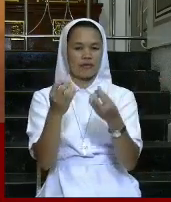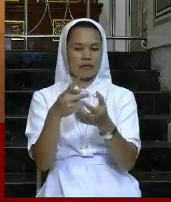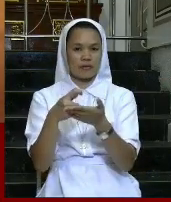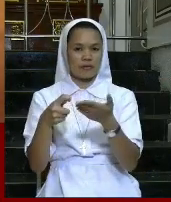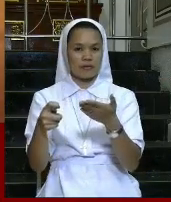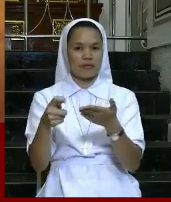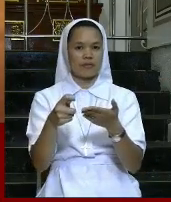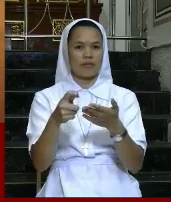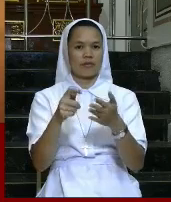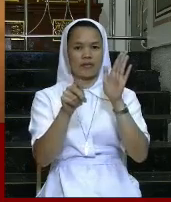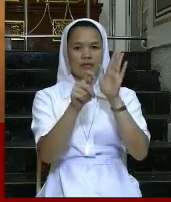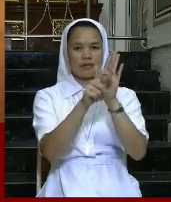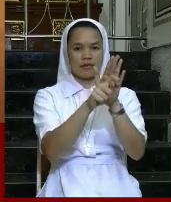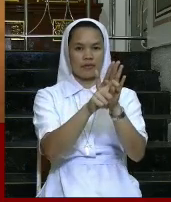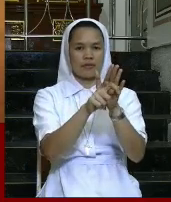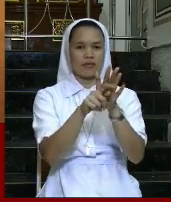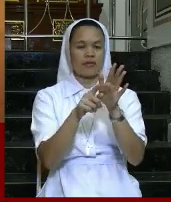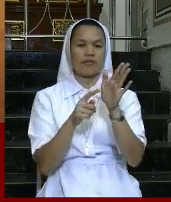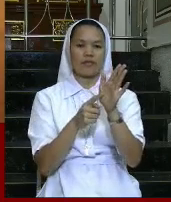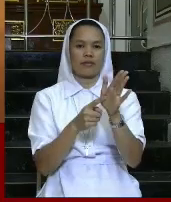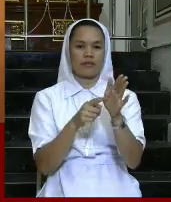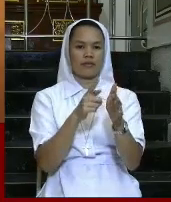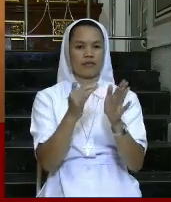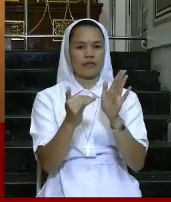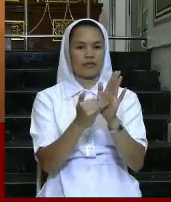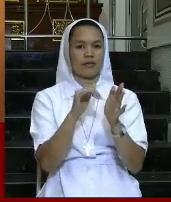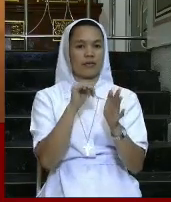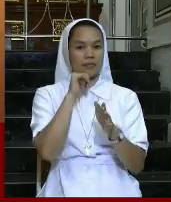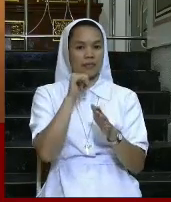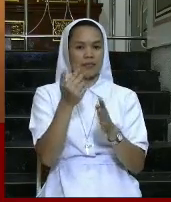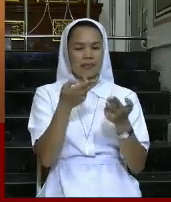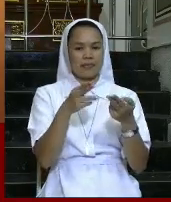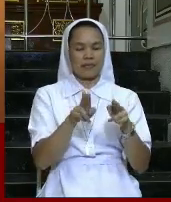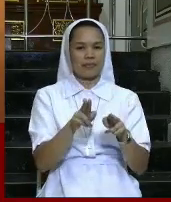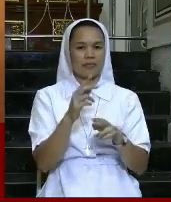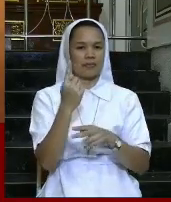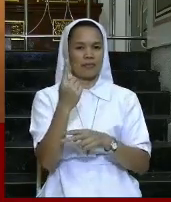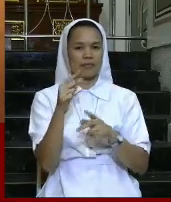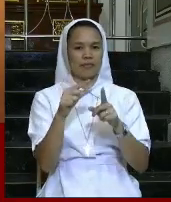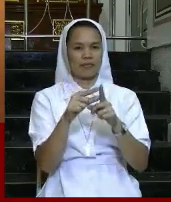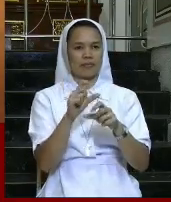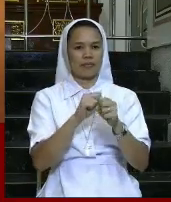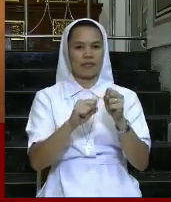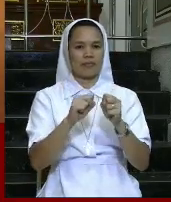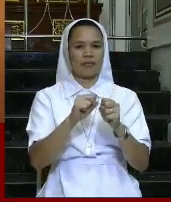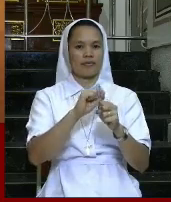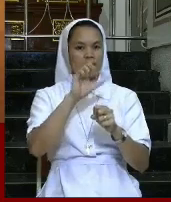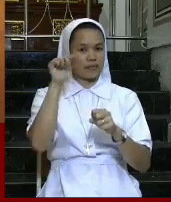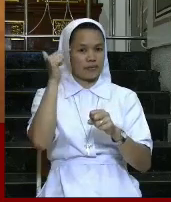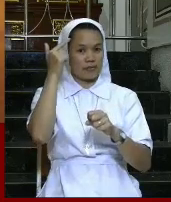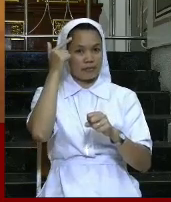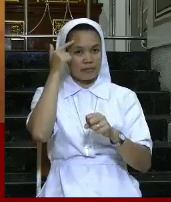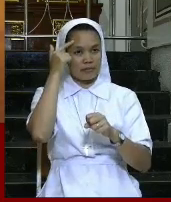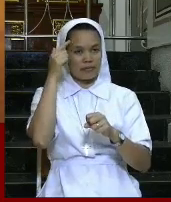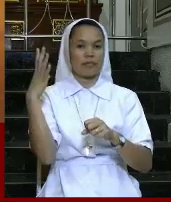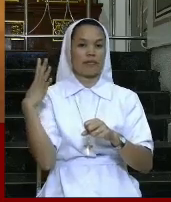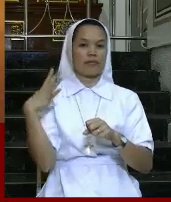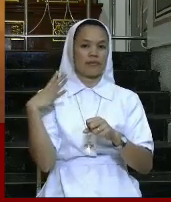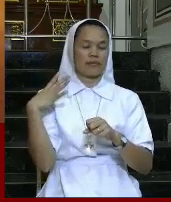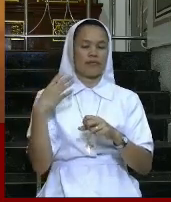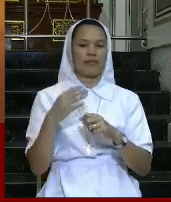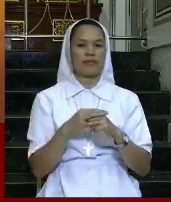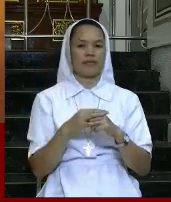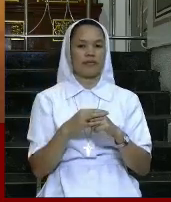are testifying against you? But he did not answer him one word, so that the governor was greatly